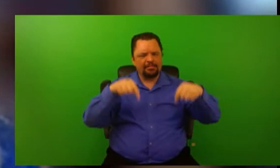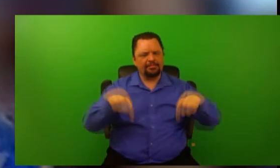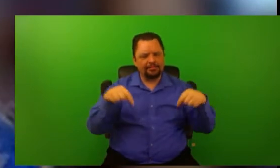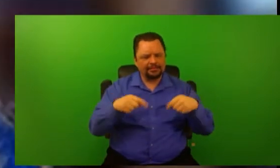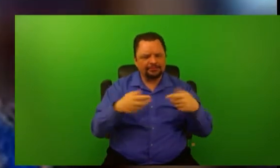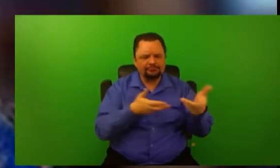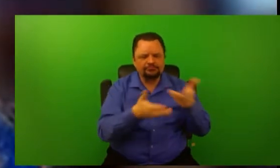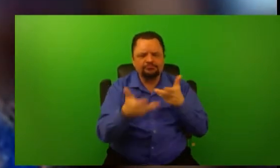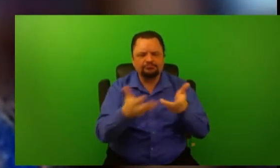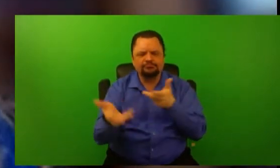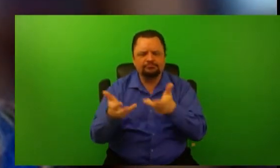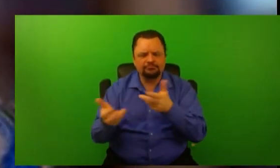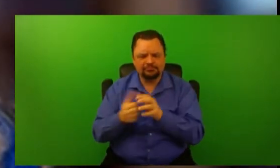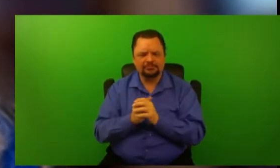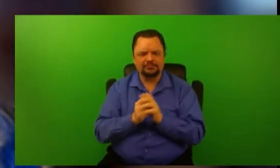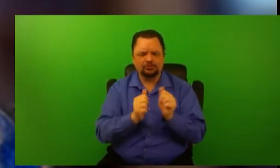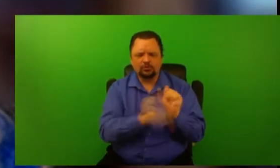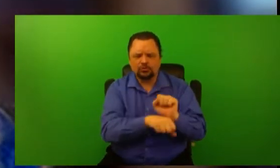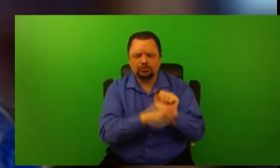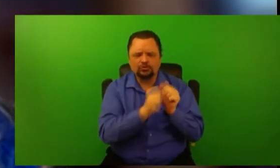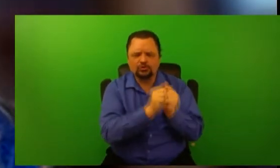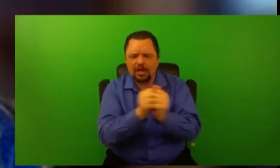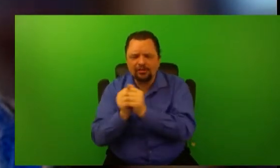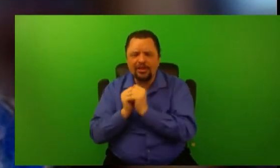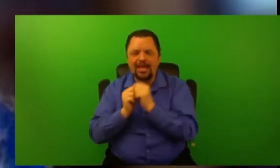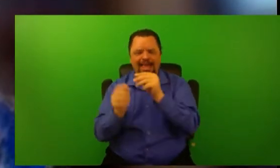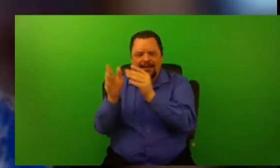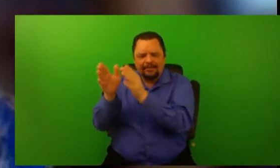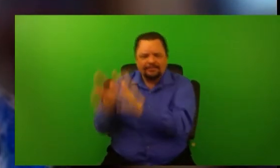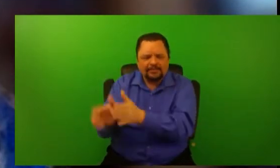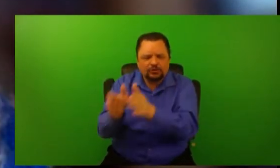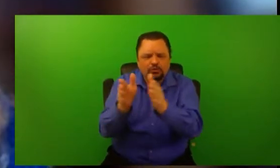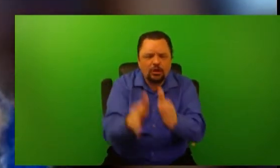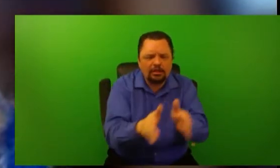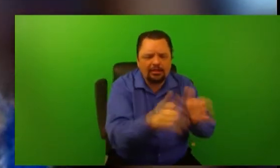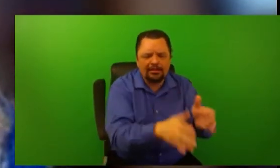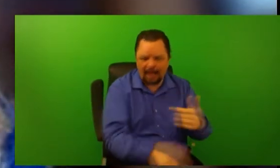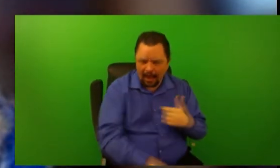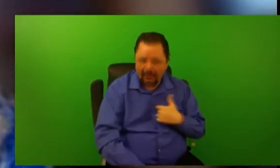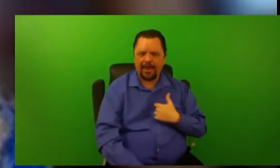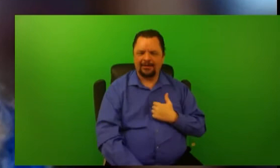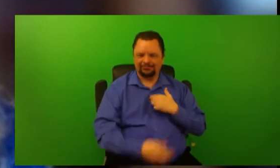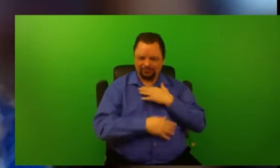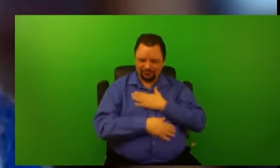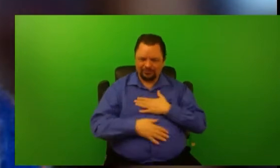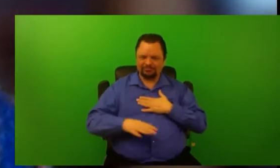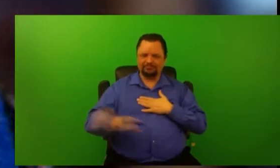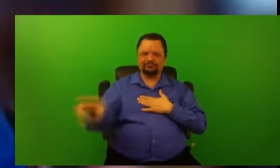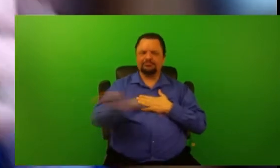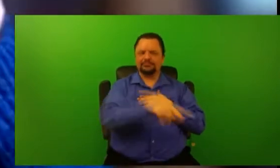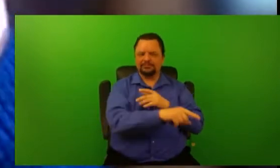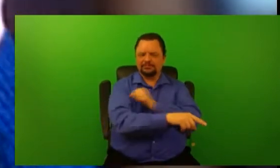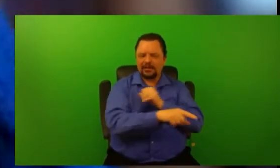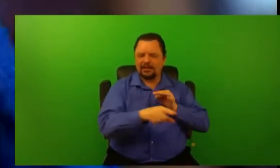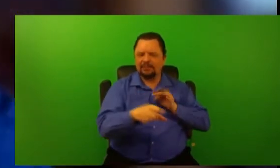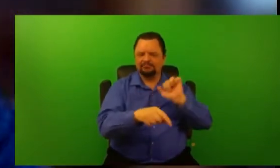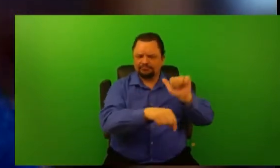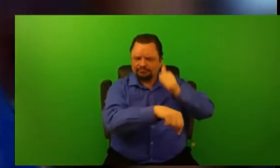best collectively and individually. And I'm appreciative of the staff support on just putting the structure